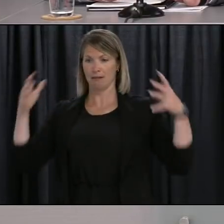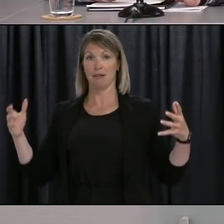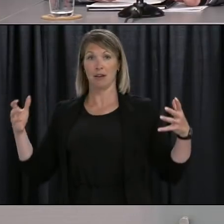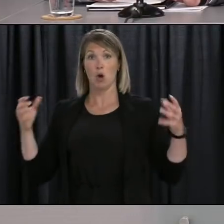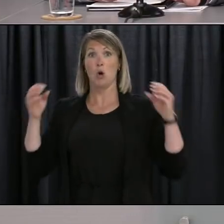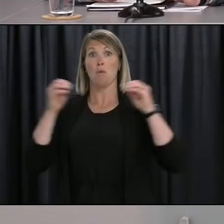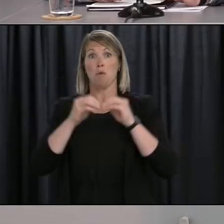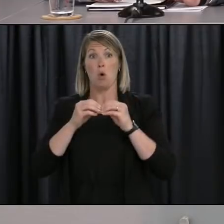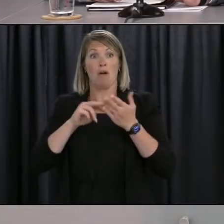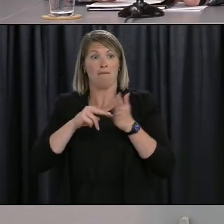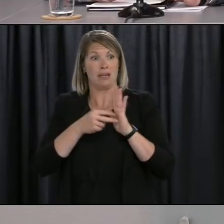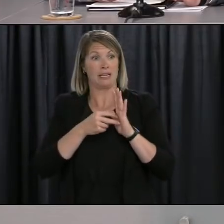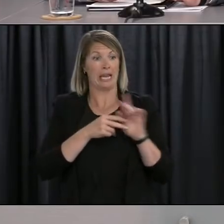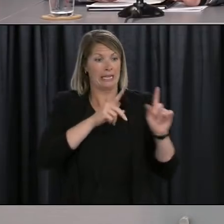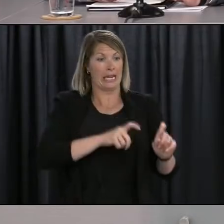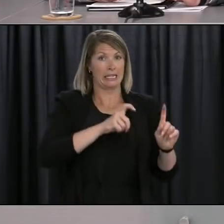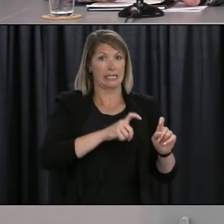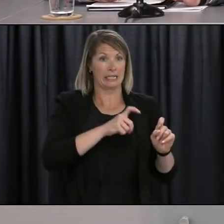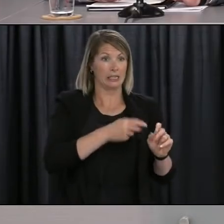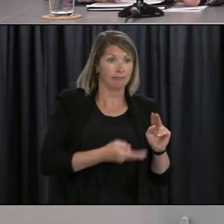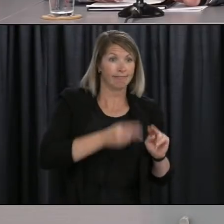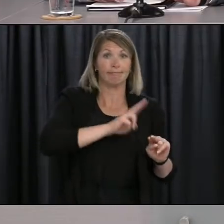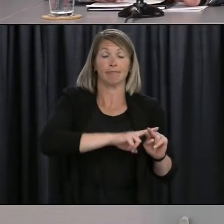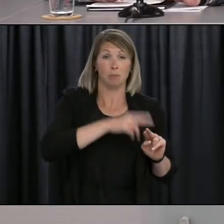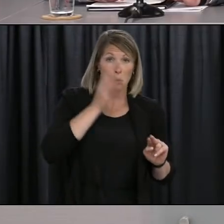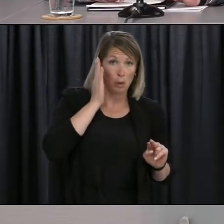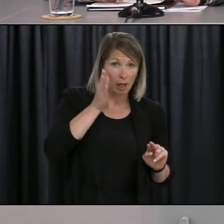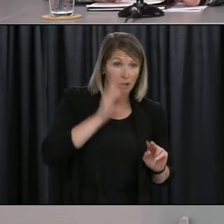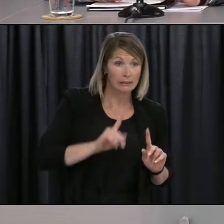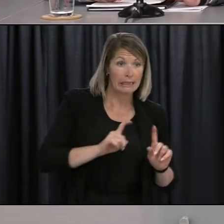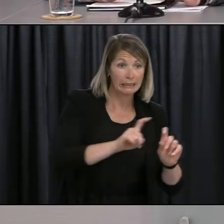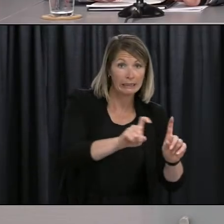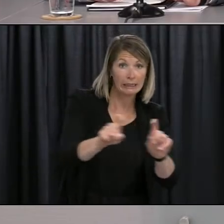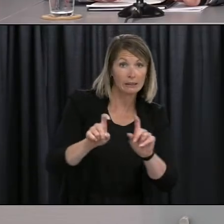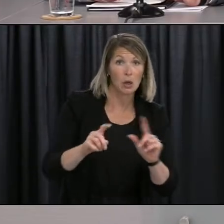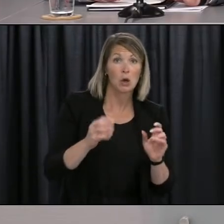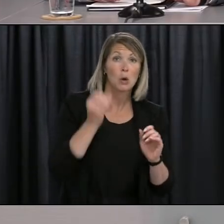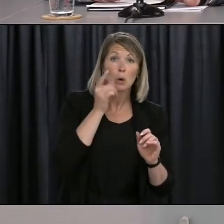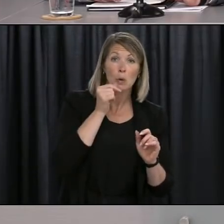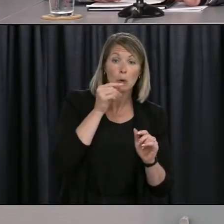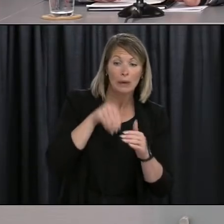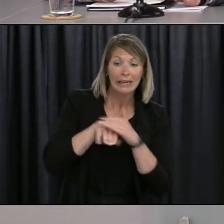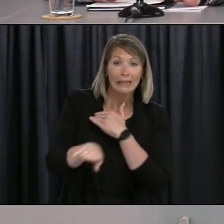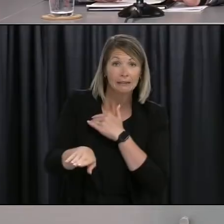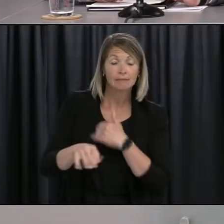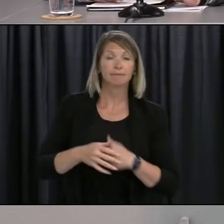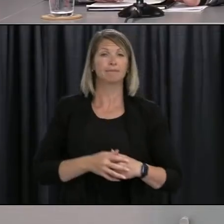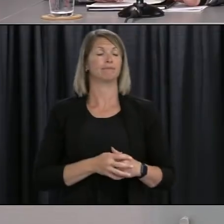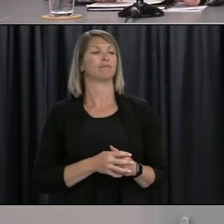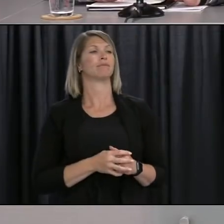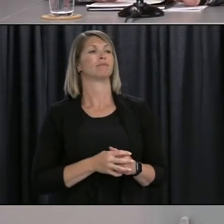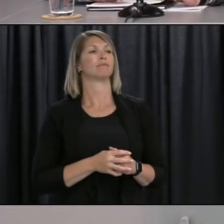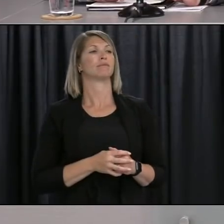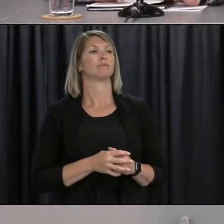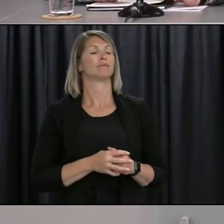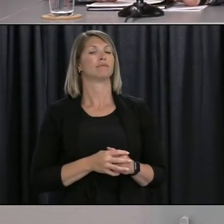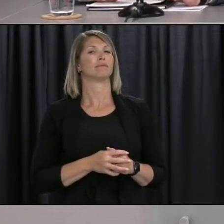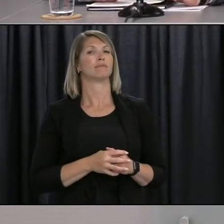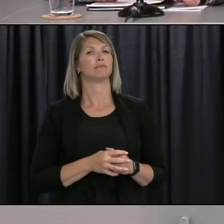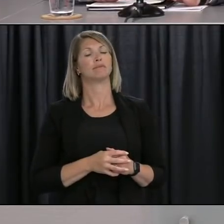throughout Atlantic Canada? But will there be an increase in testing accompanying the opening of the bubble? So at the